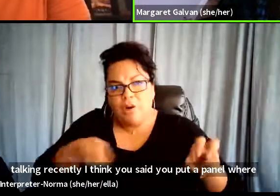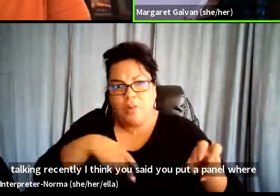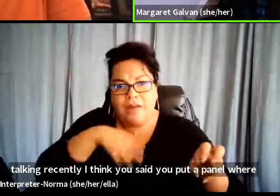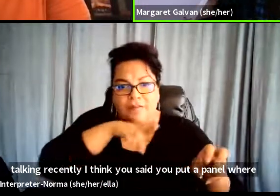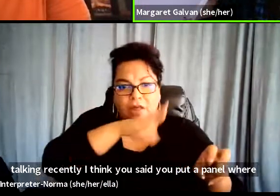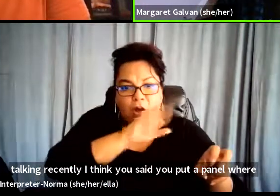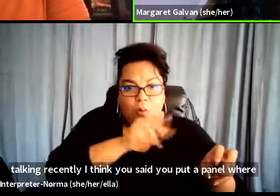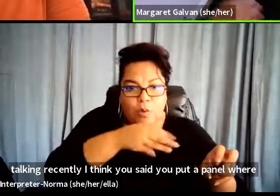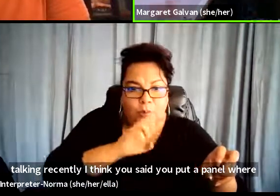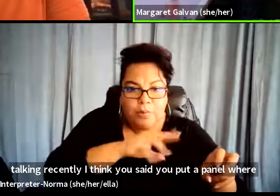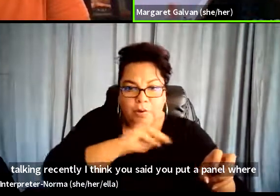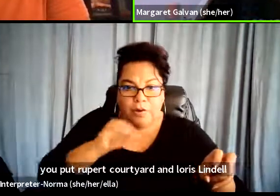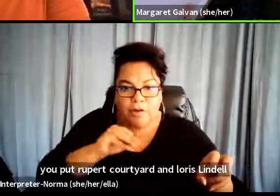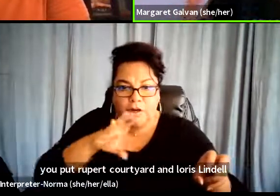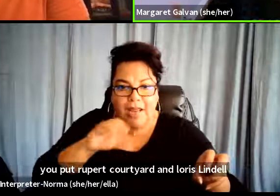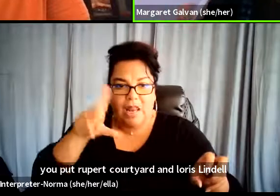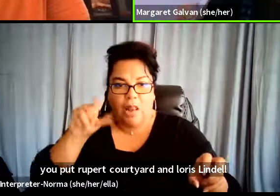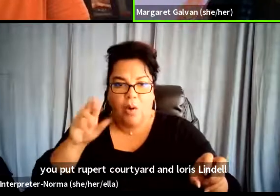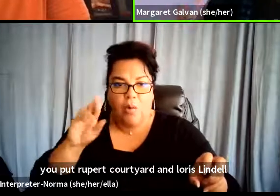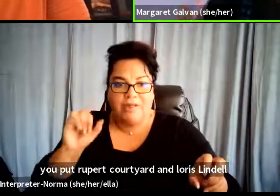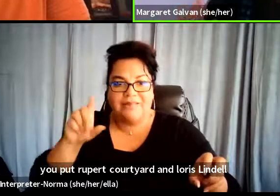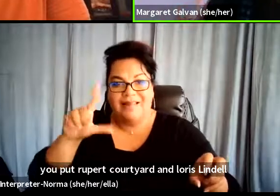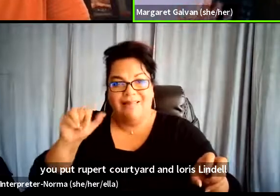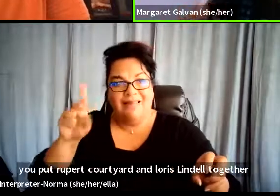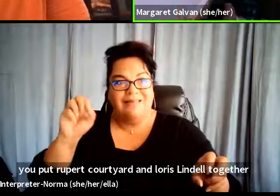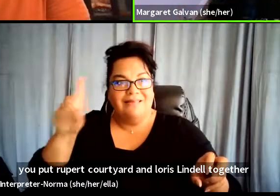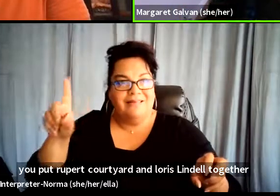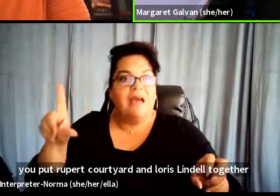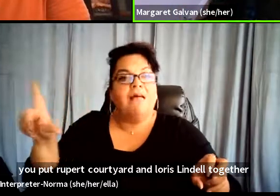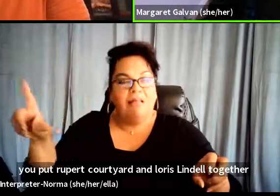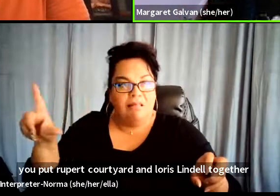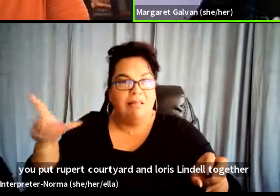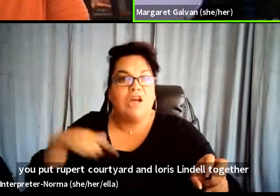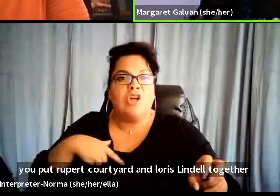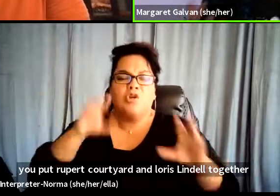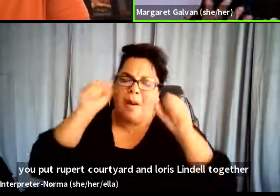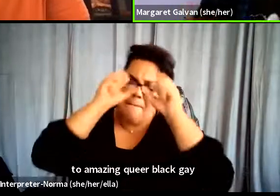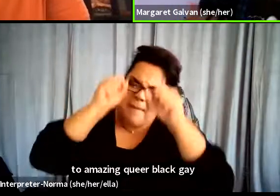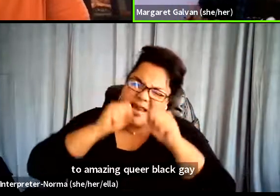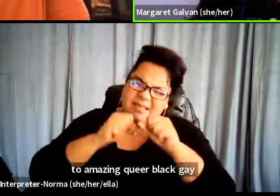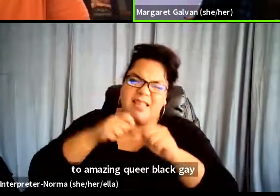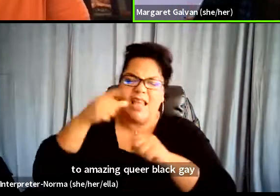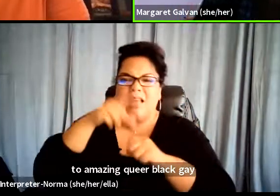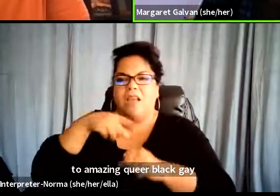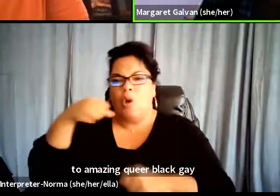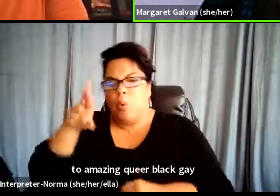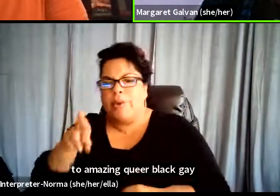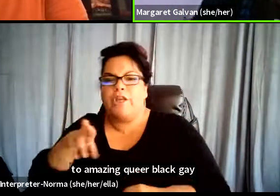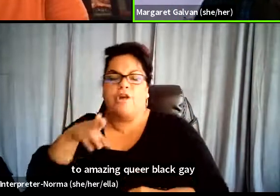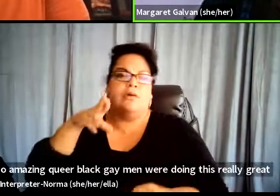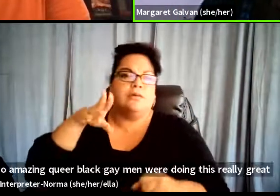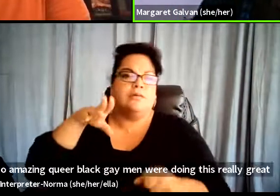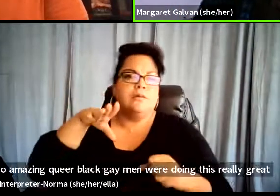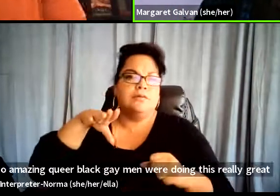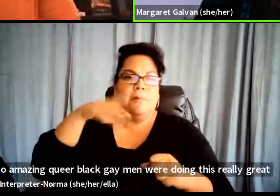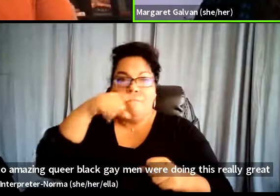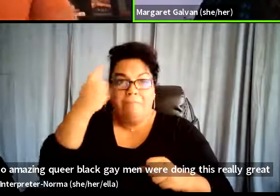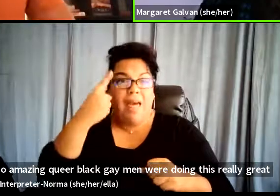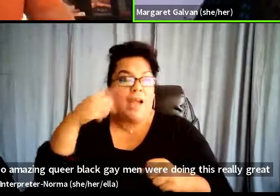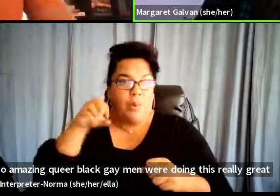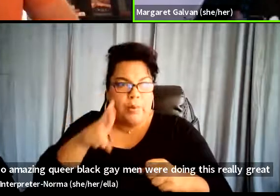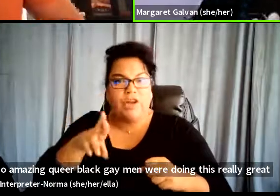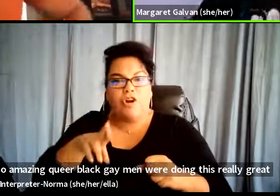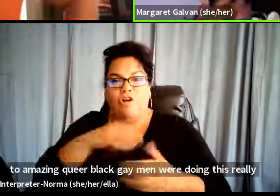together, um, two amazing queer, black, gay men who are doing this really great work. I'm so excited. Um,